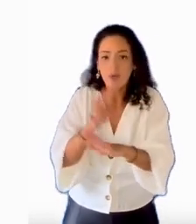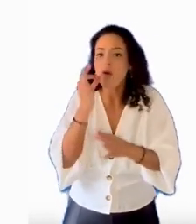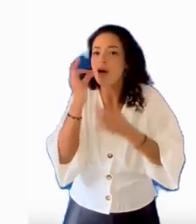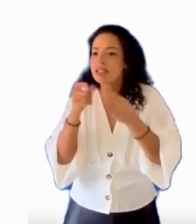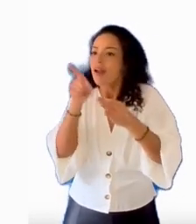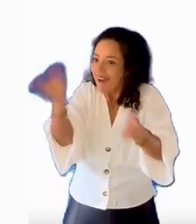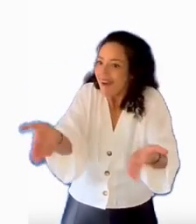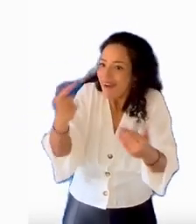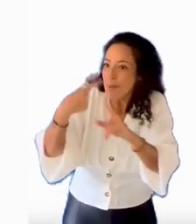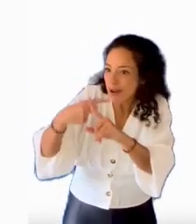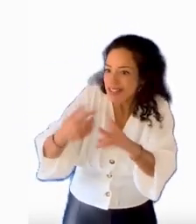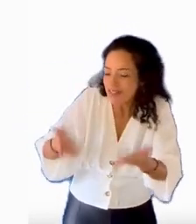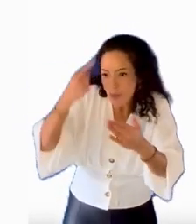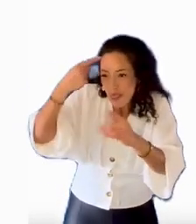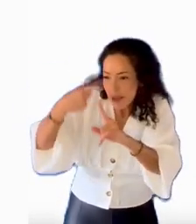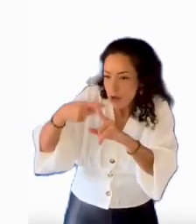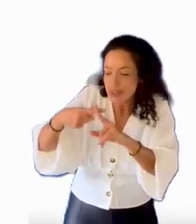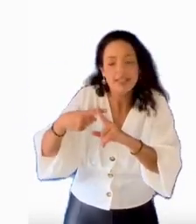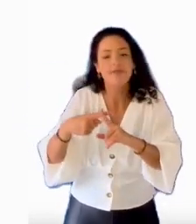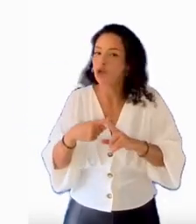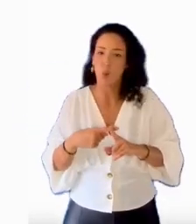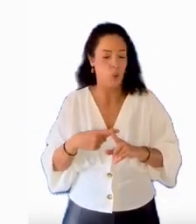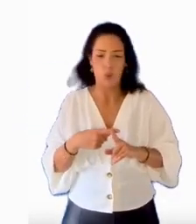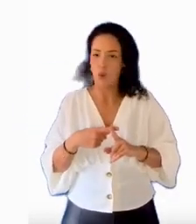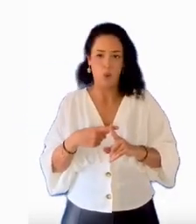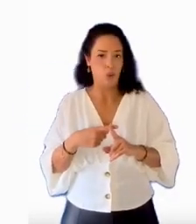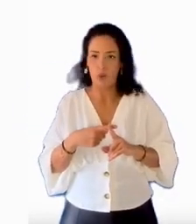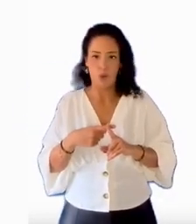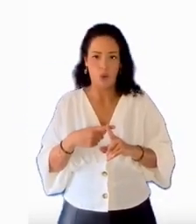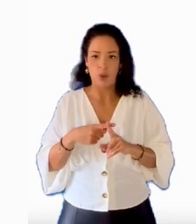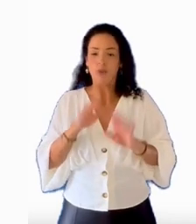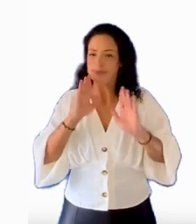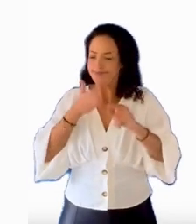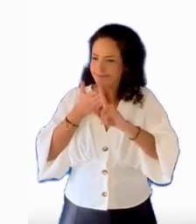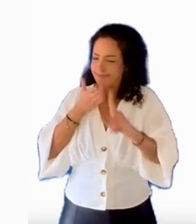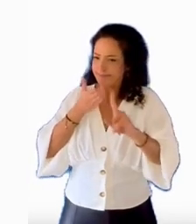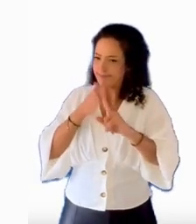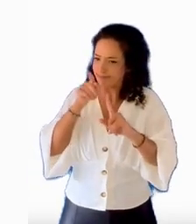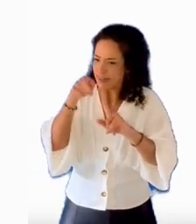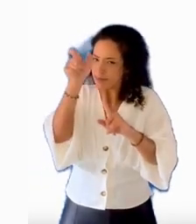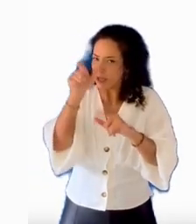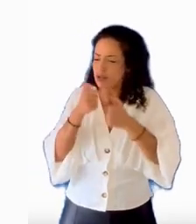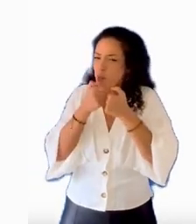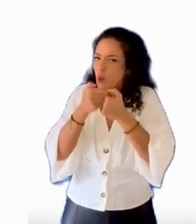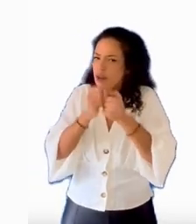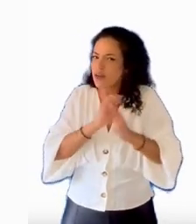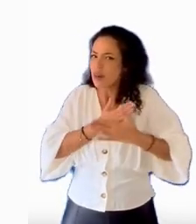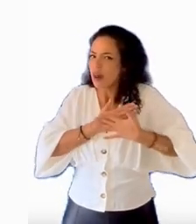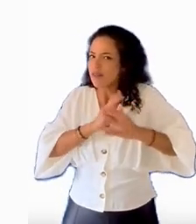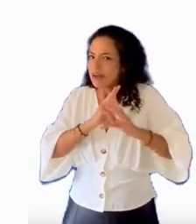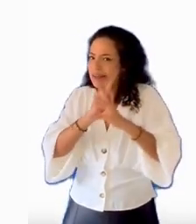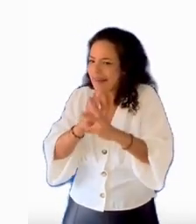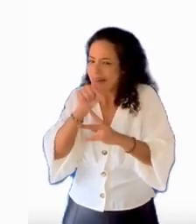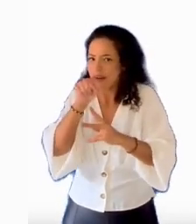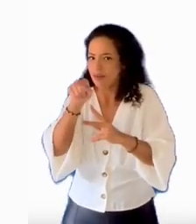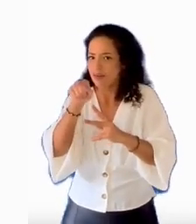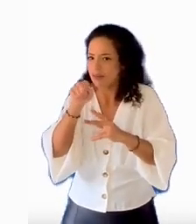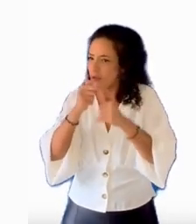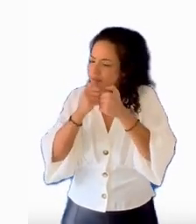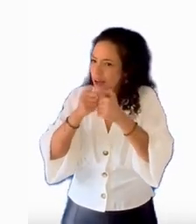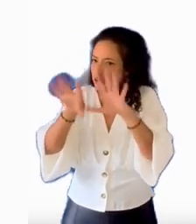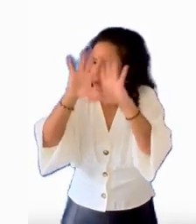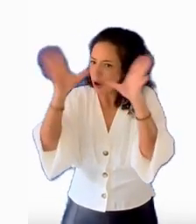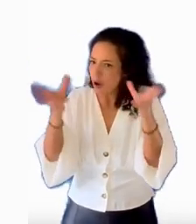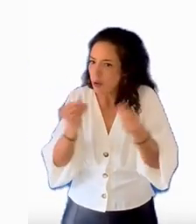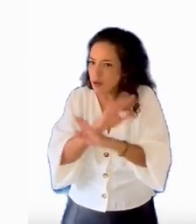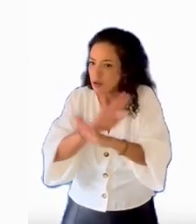asking them to be positive or to think positively. This is about acknowledging that they are worthy of love and care, that they are valued and whole, neither